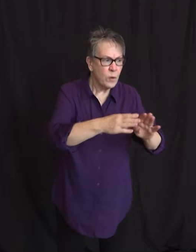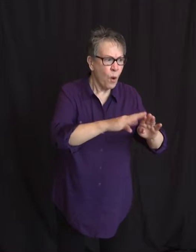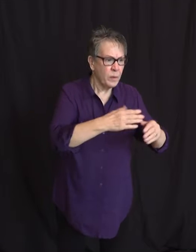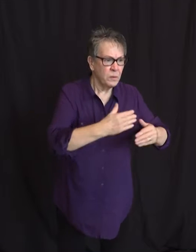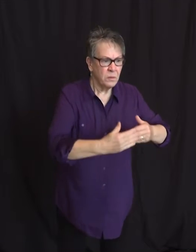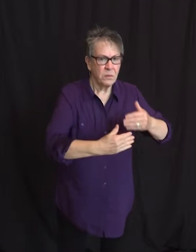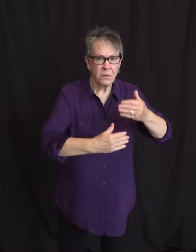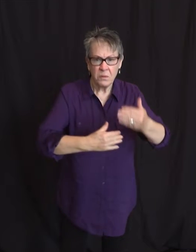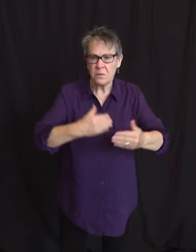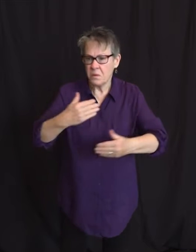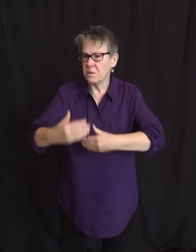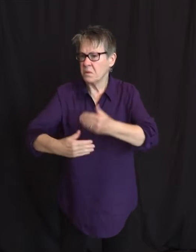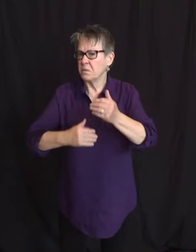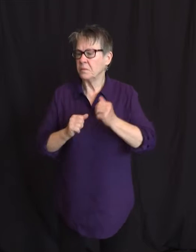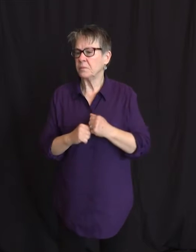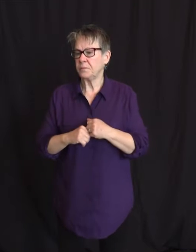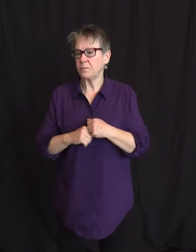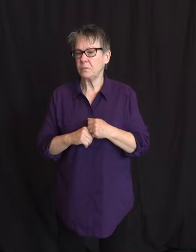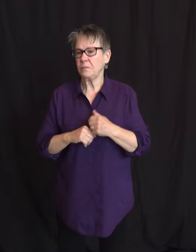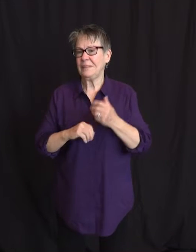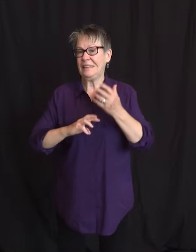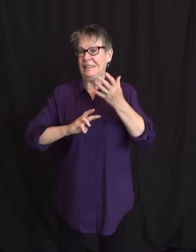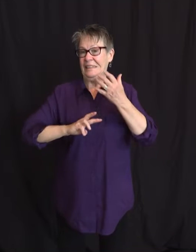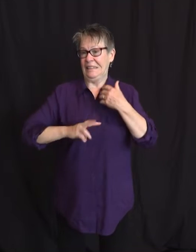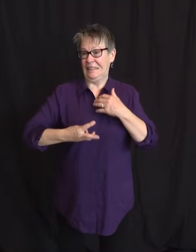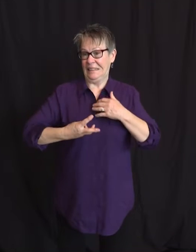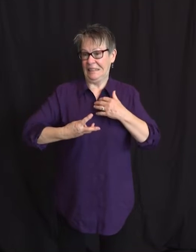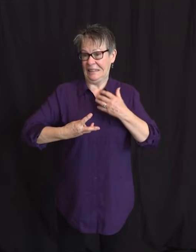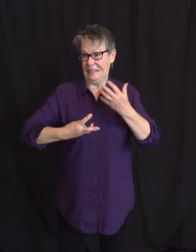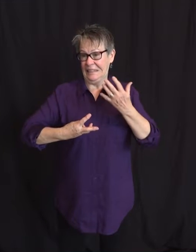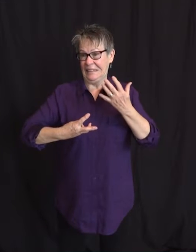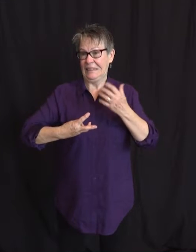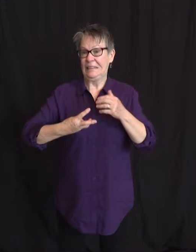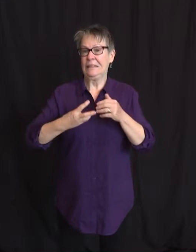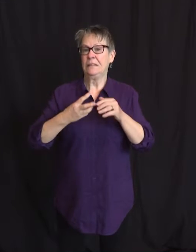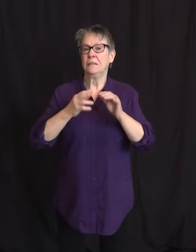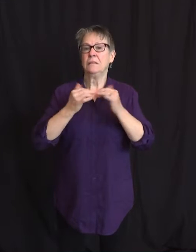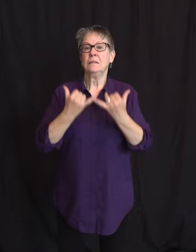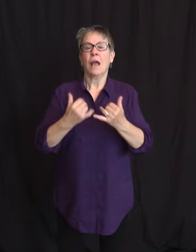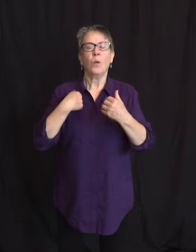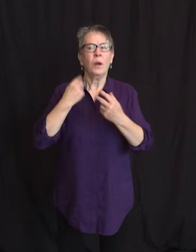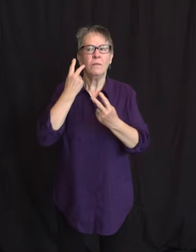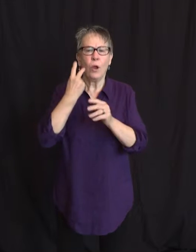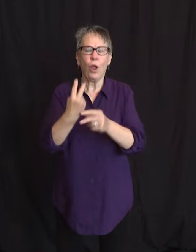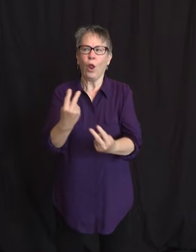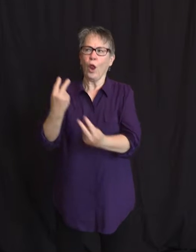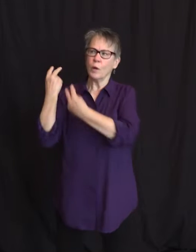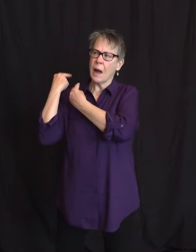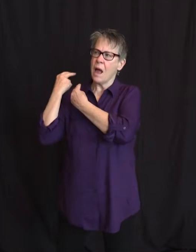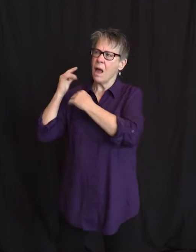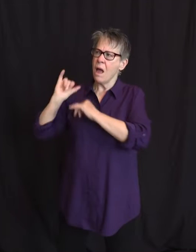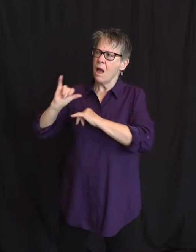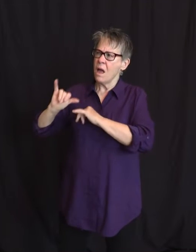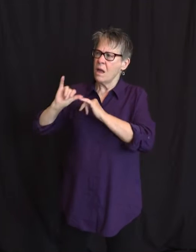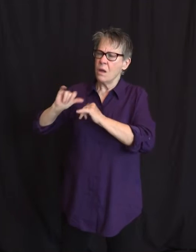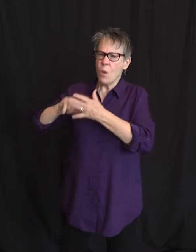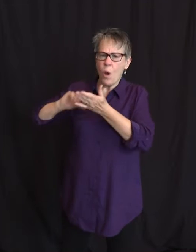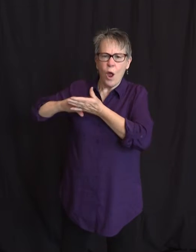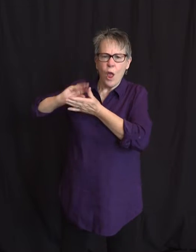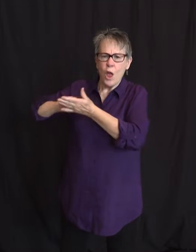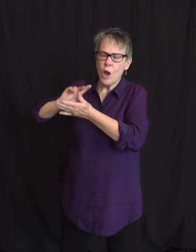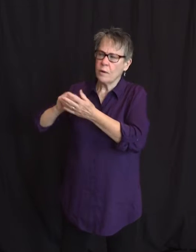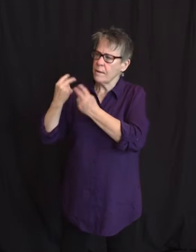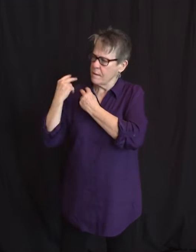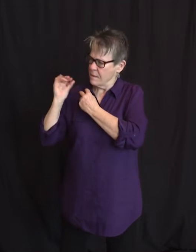to meet our first four principles. The stay-at-home order, which has been in effect since March 21st,